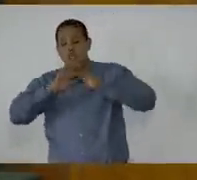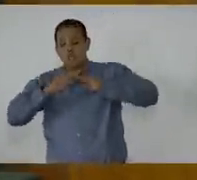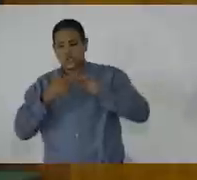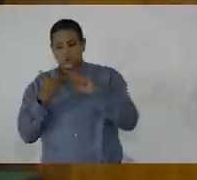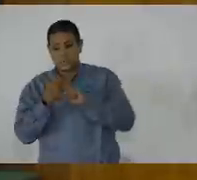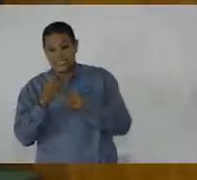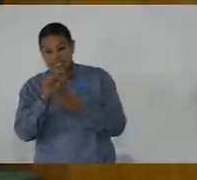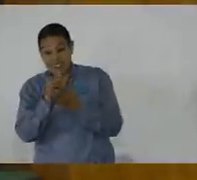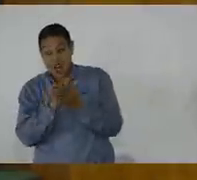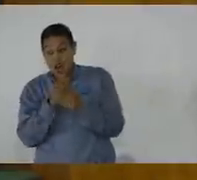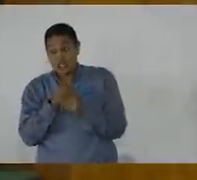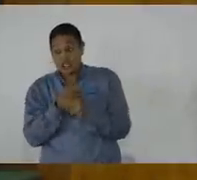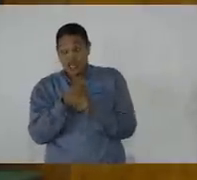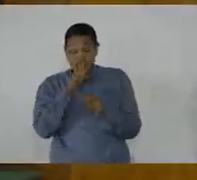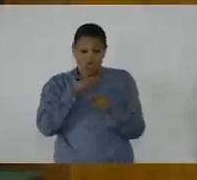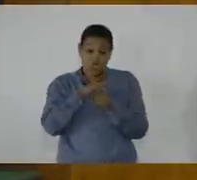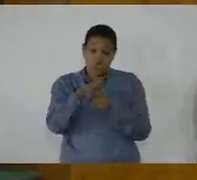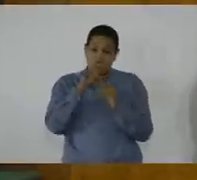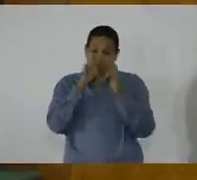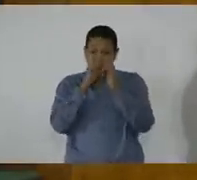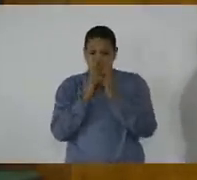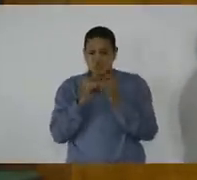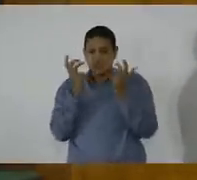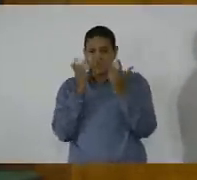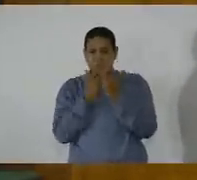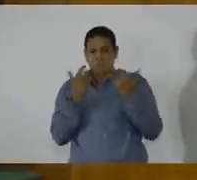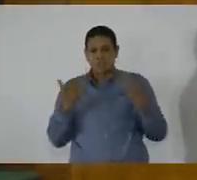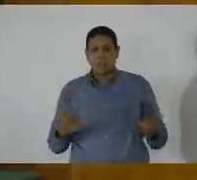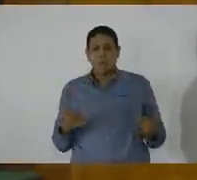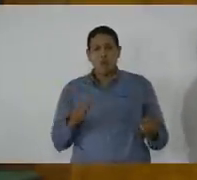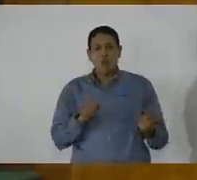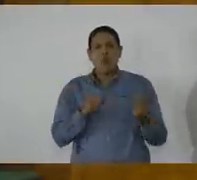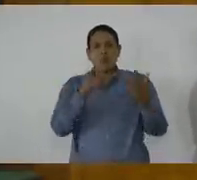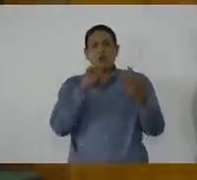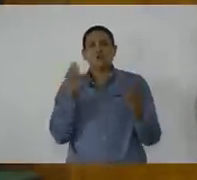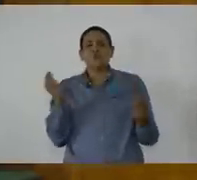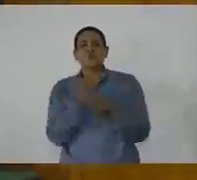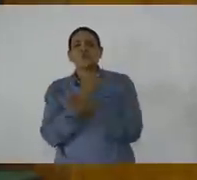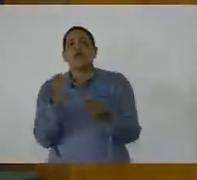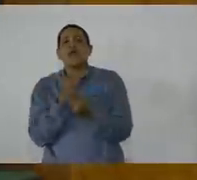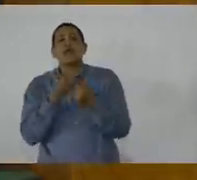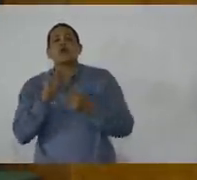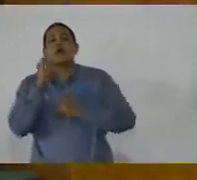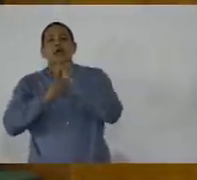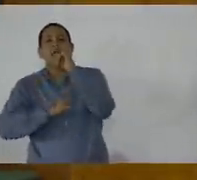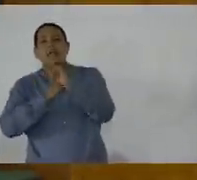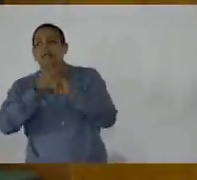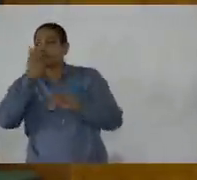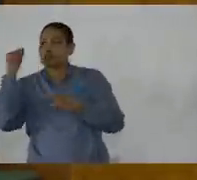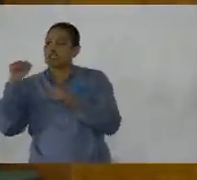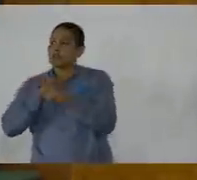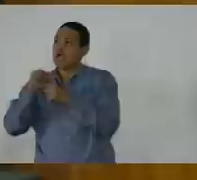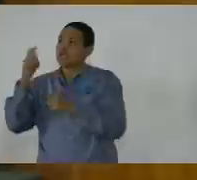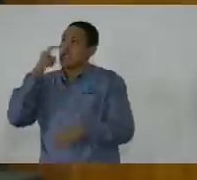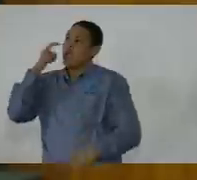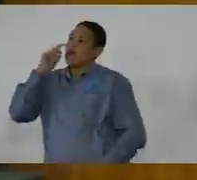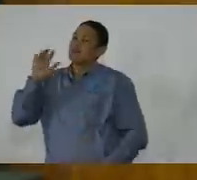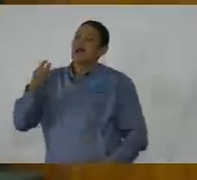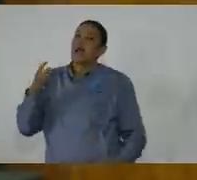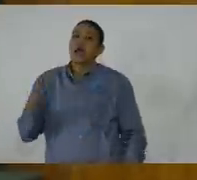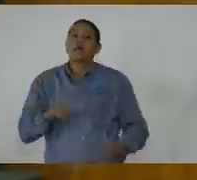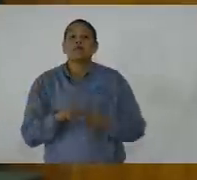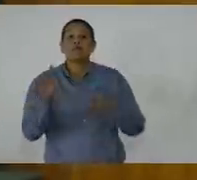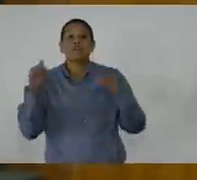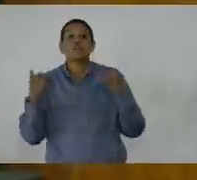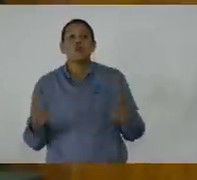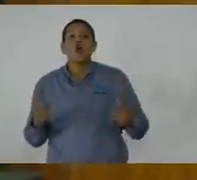law substantially adjust to a modern approach to trade and international best practices. In its current